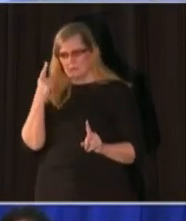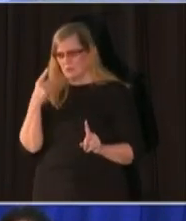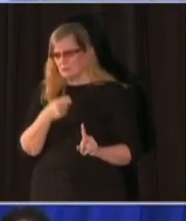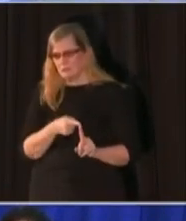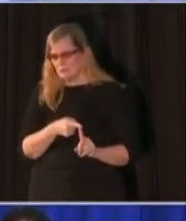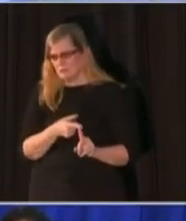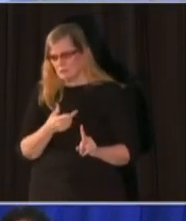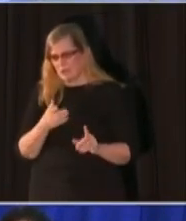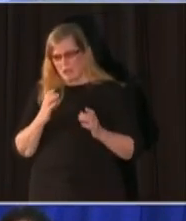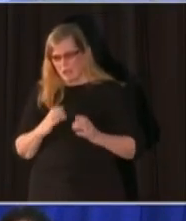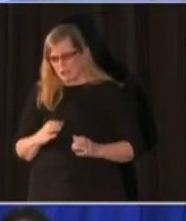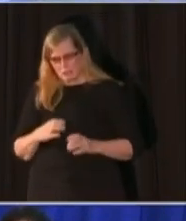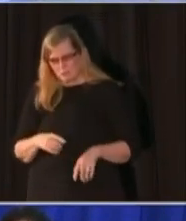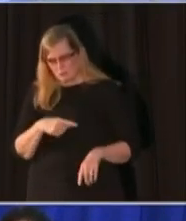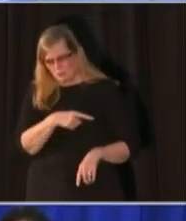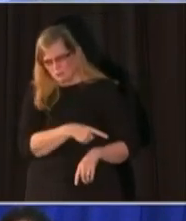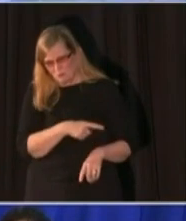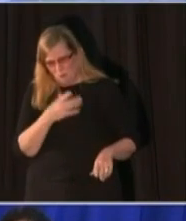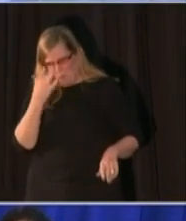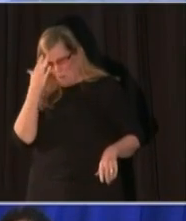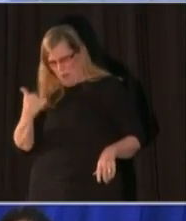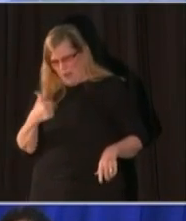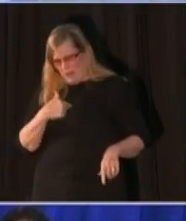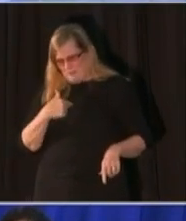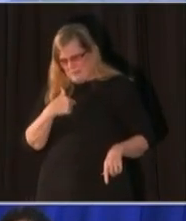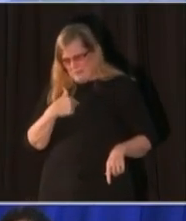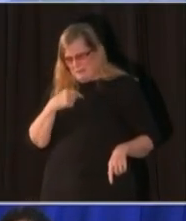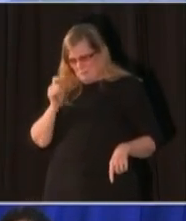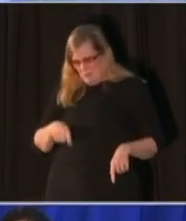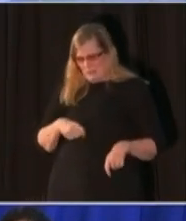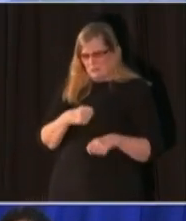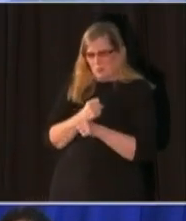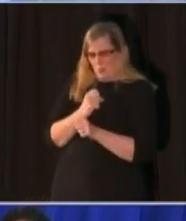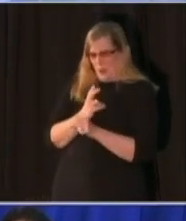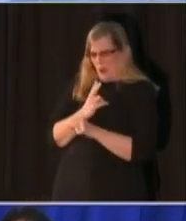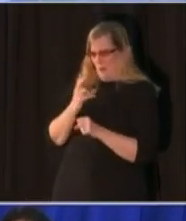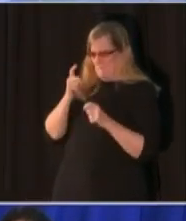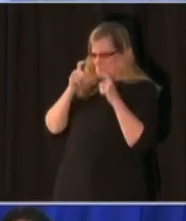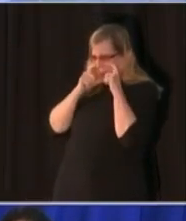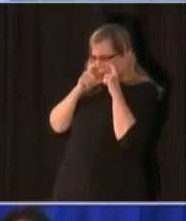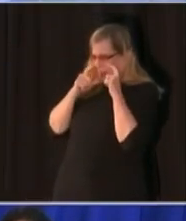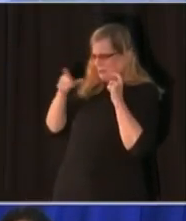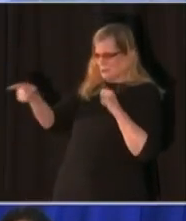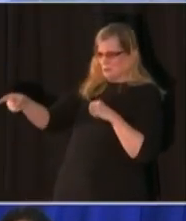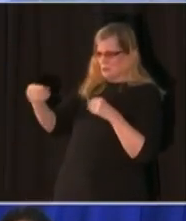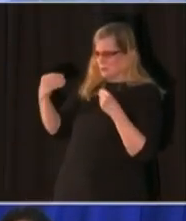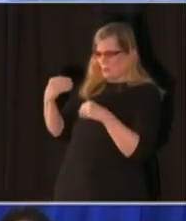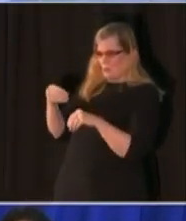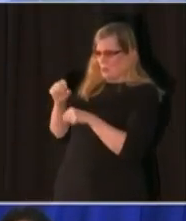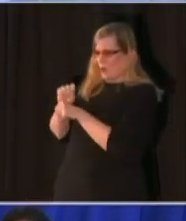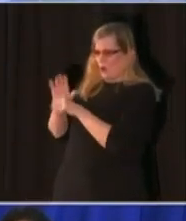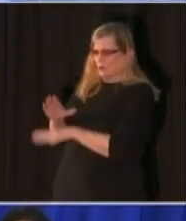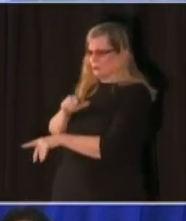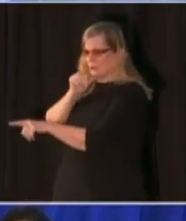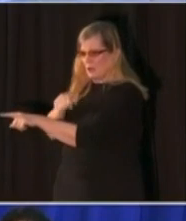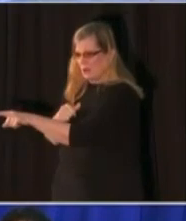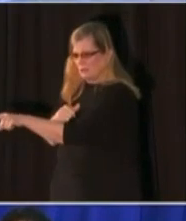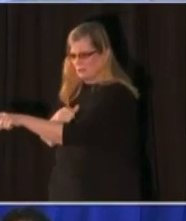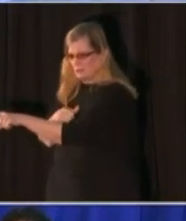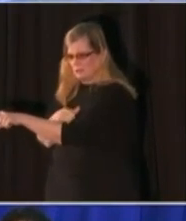to question, why is a customer required to wear a mask, but the employees are not required to wear a